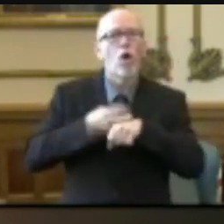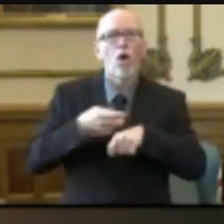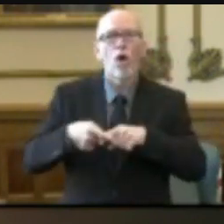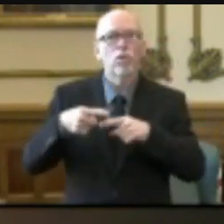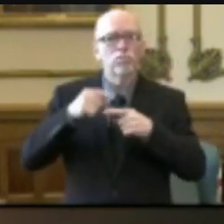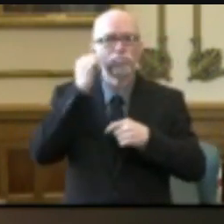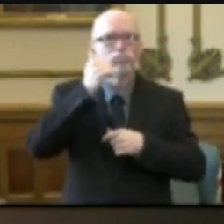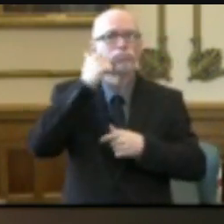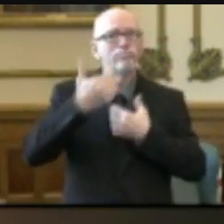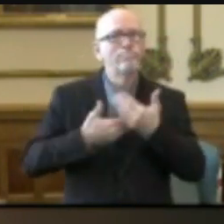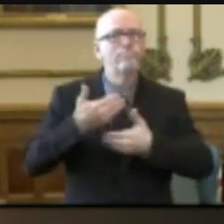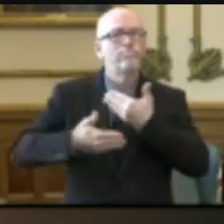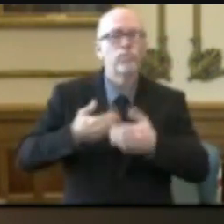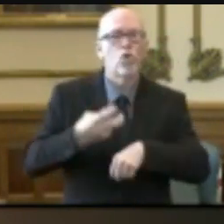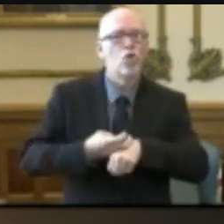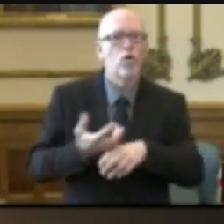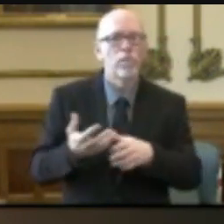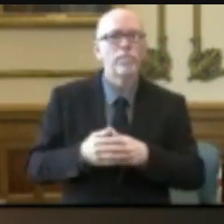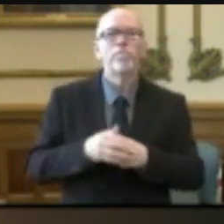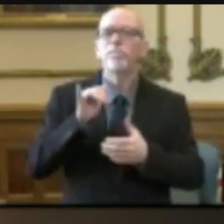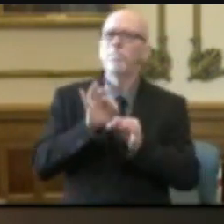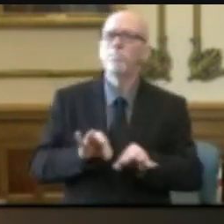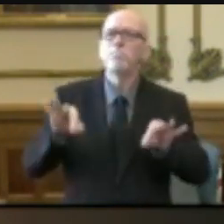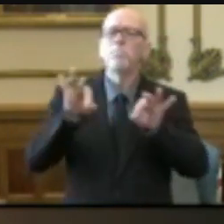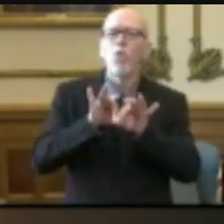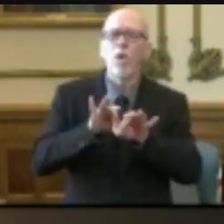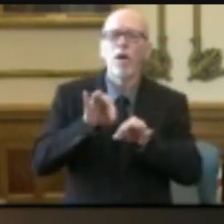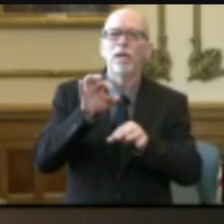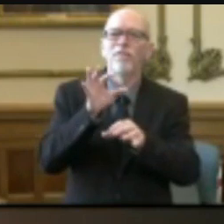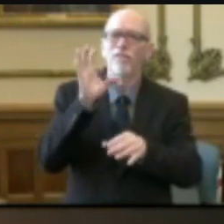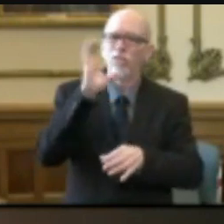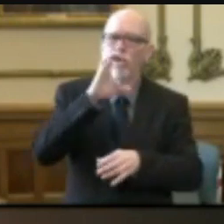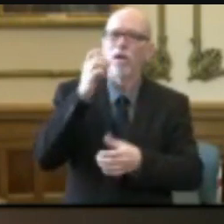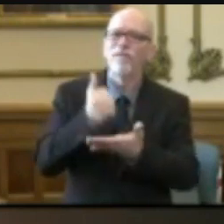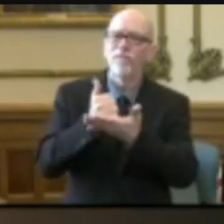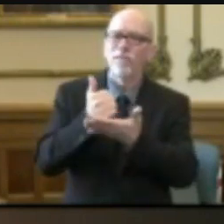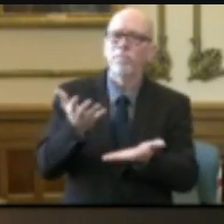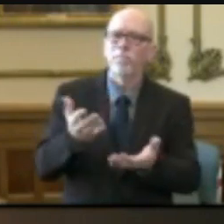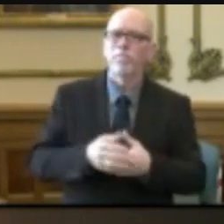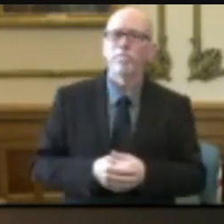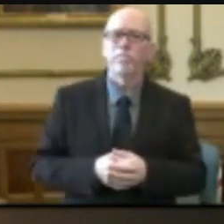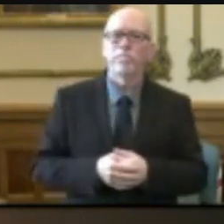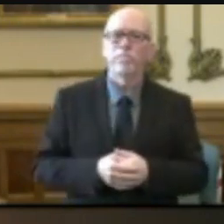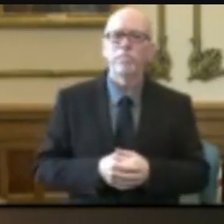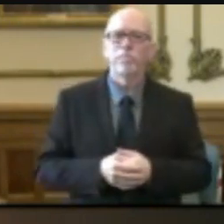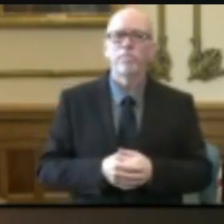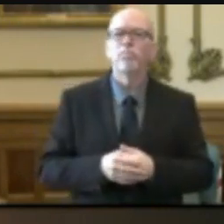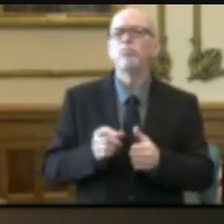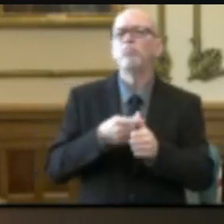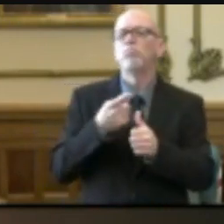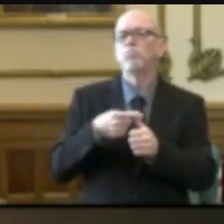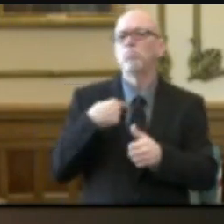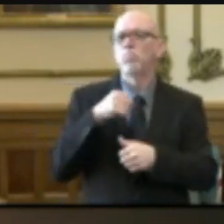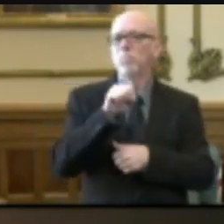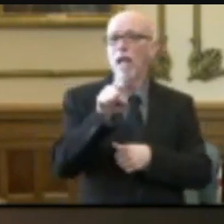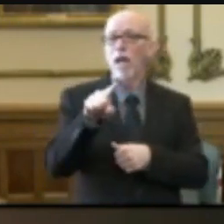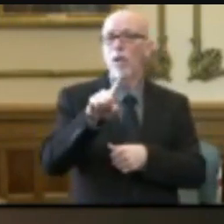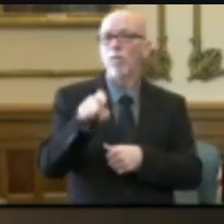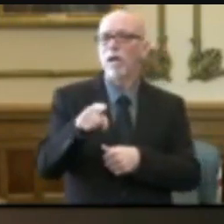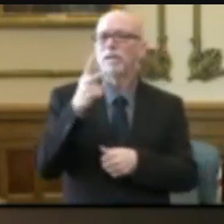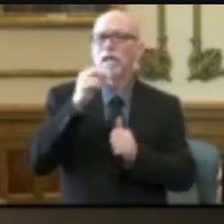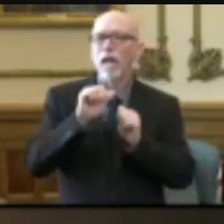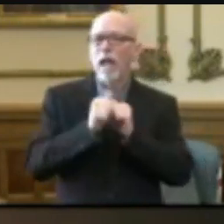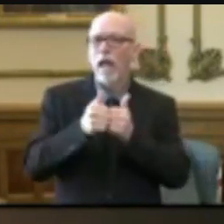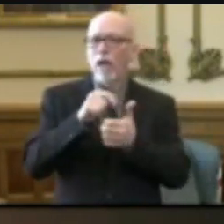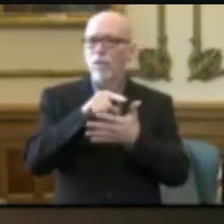function. That's when it is important to help. First, let me ask you a few questions to see how these